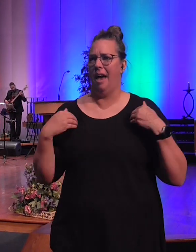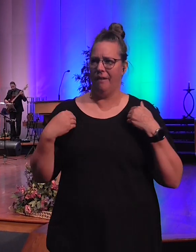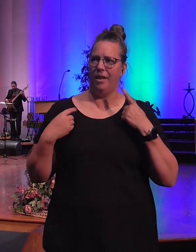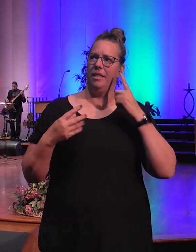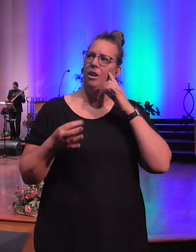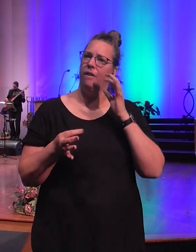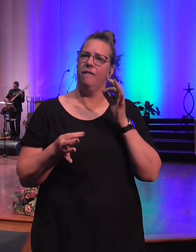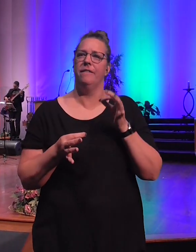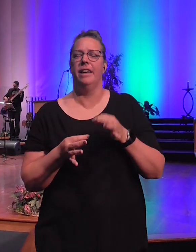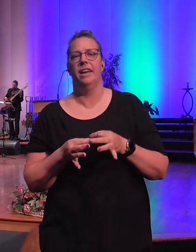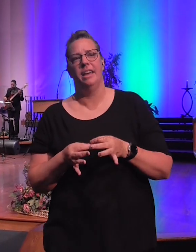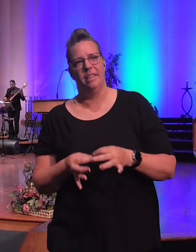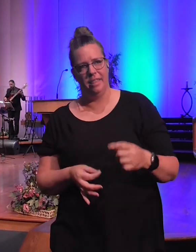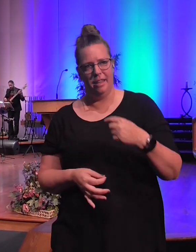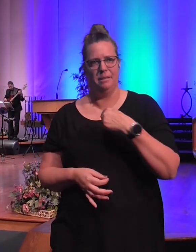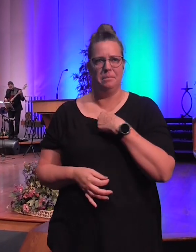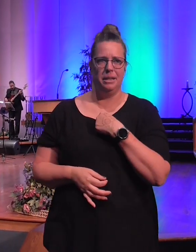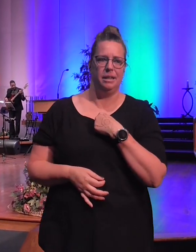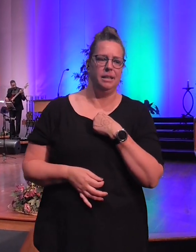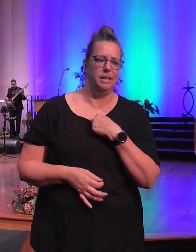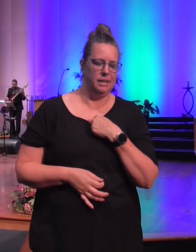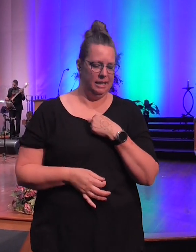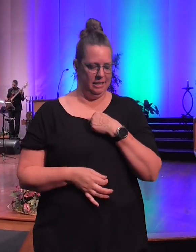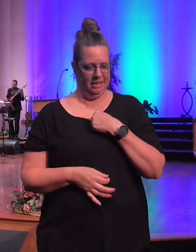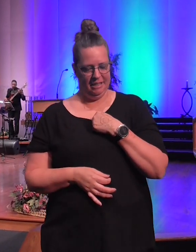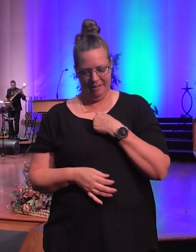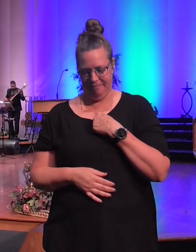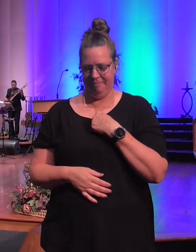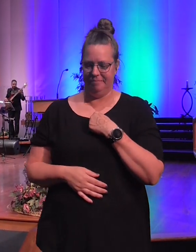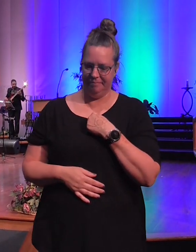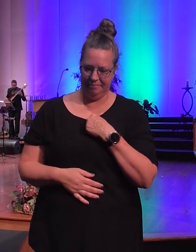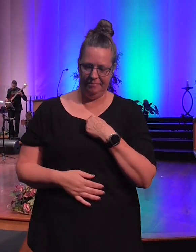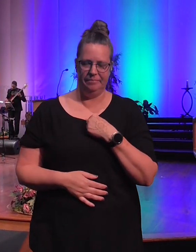Just have a little faith in me.